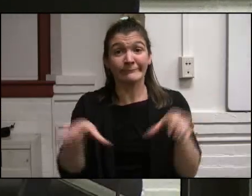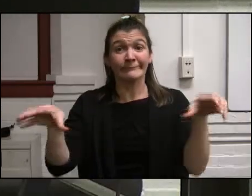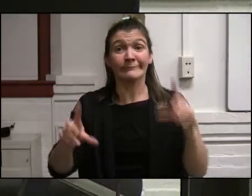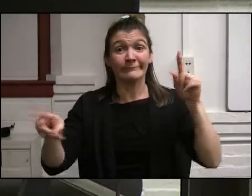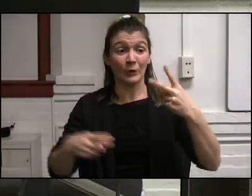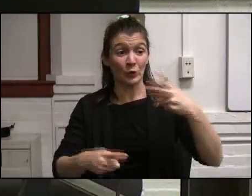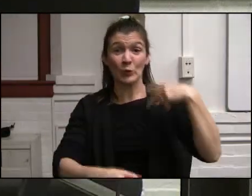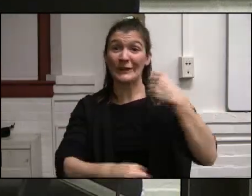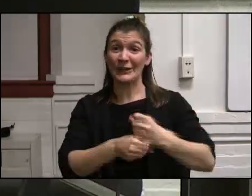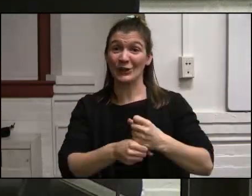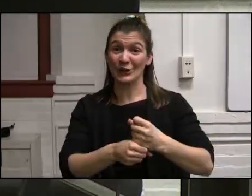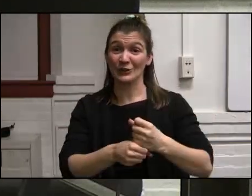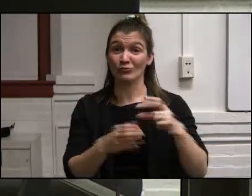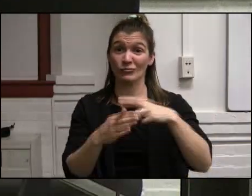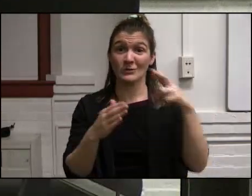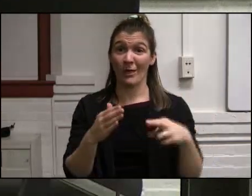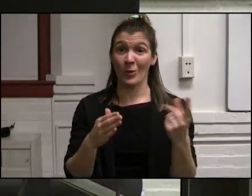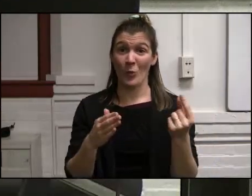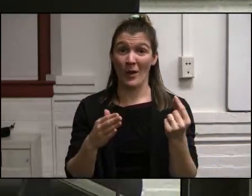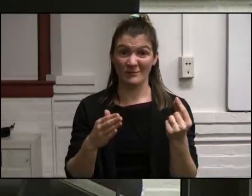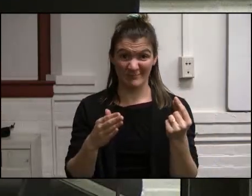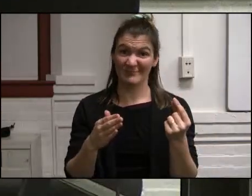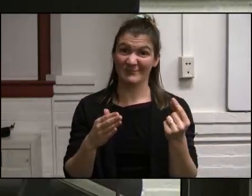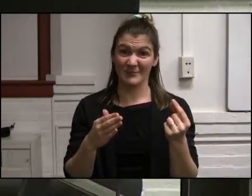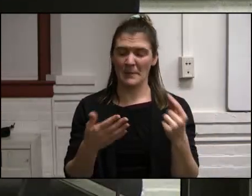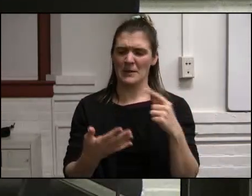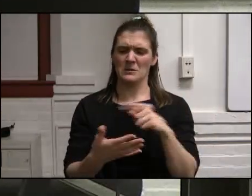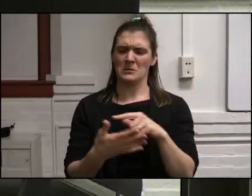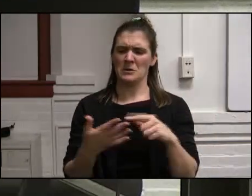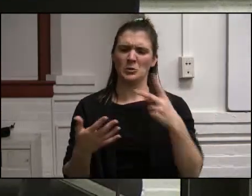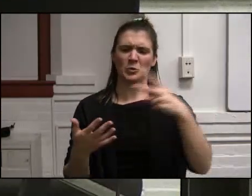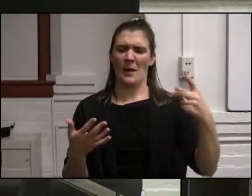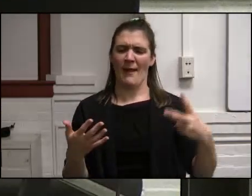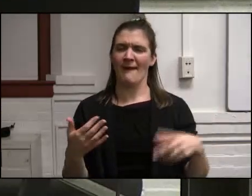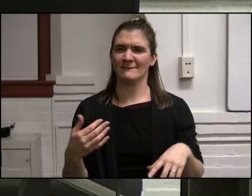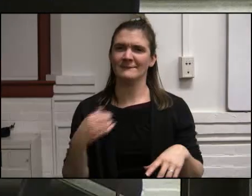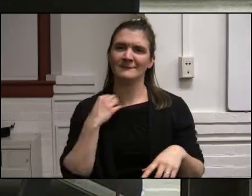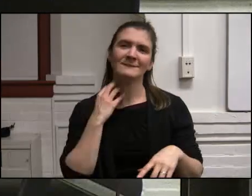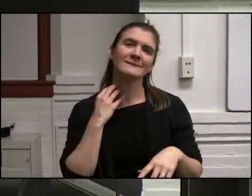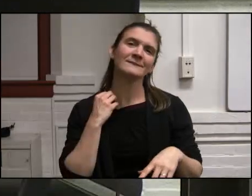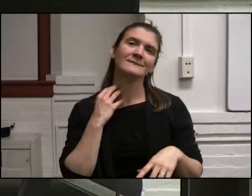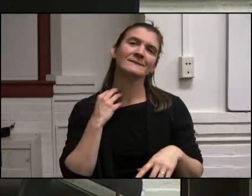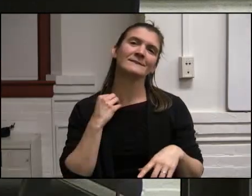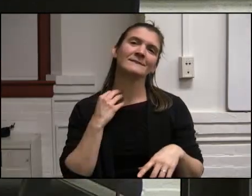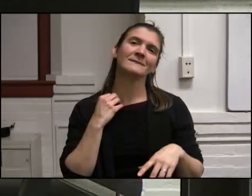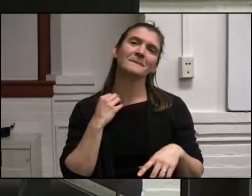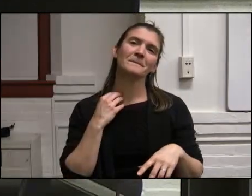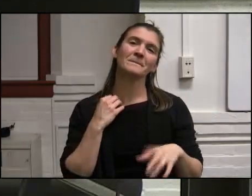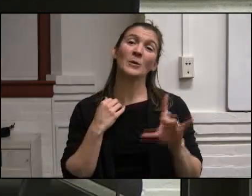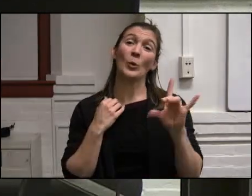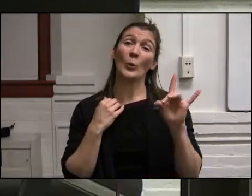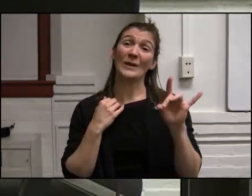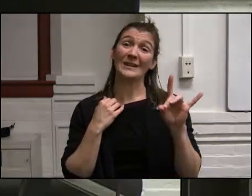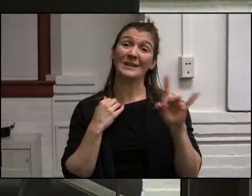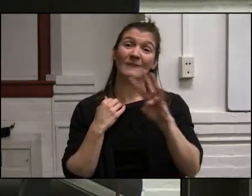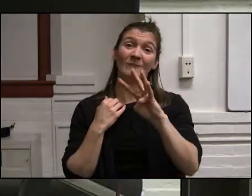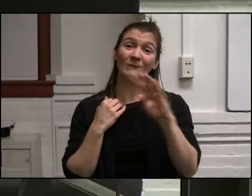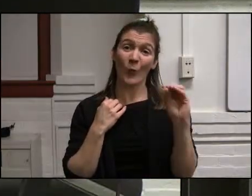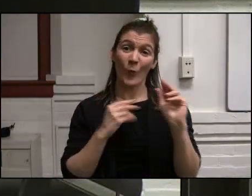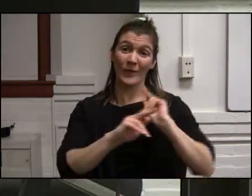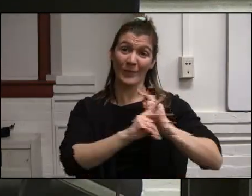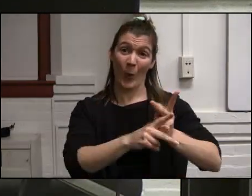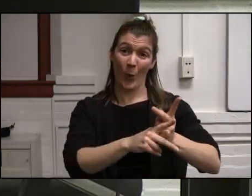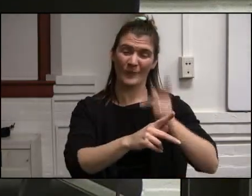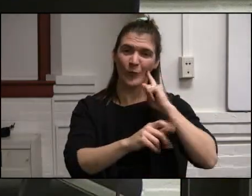these 2 years, almost 2+ years. We've done 40 home repair